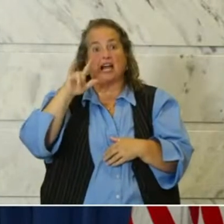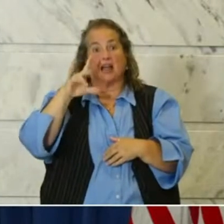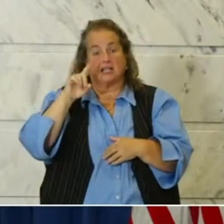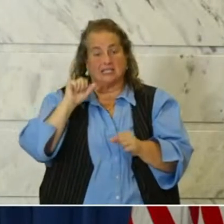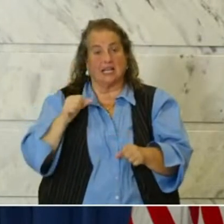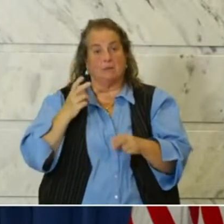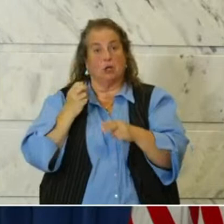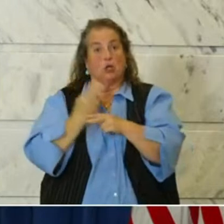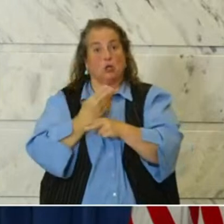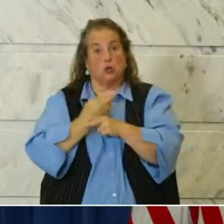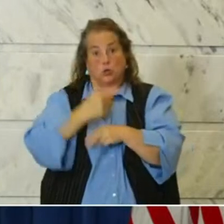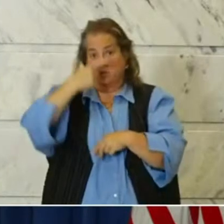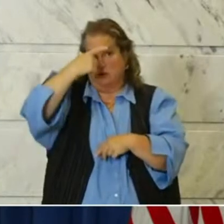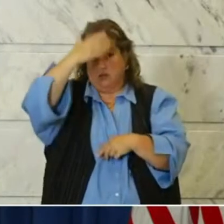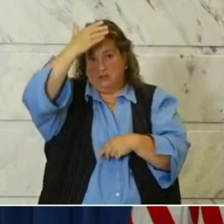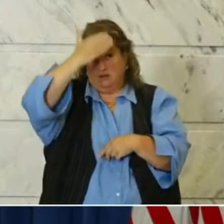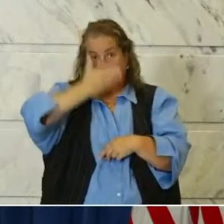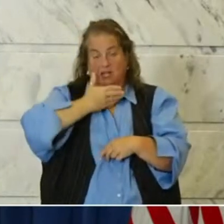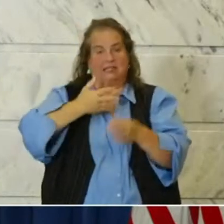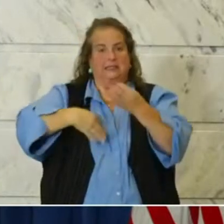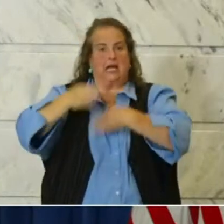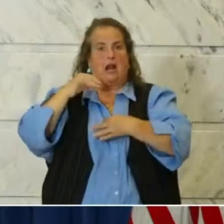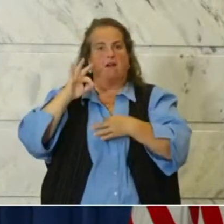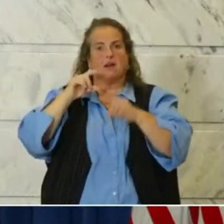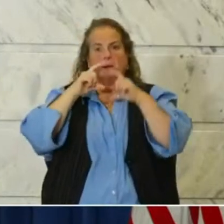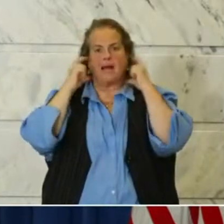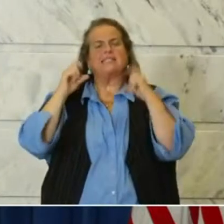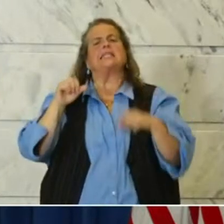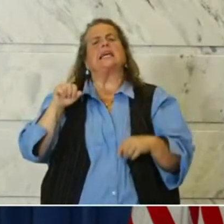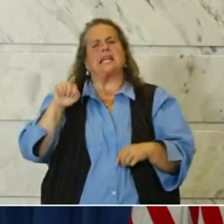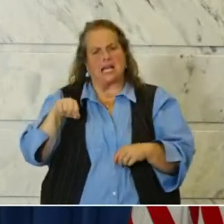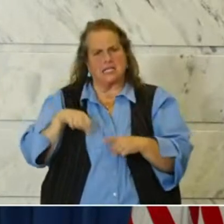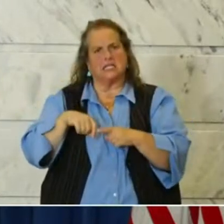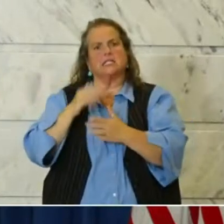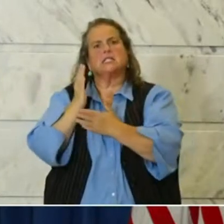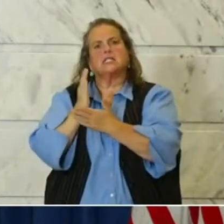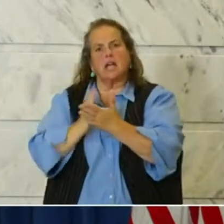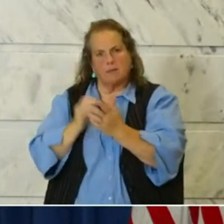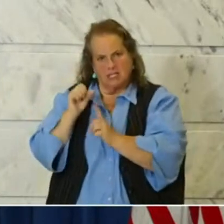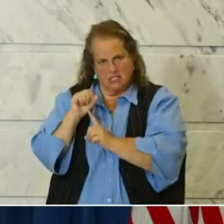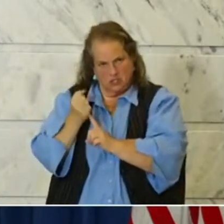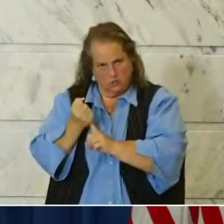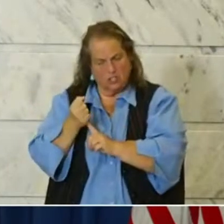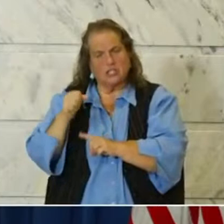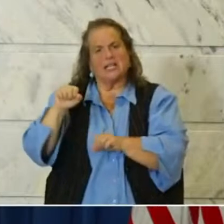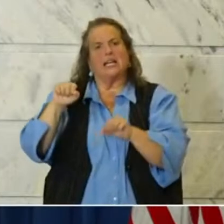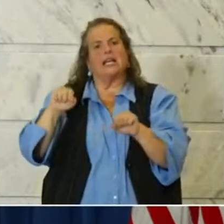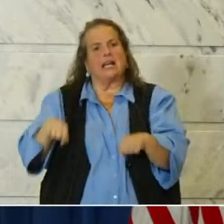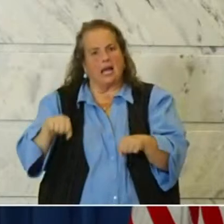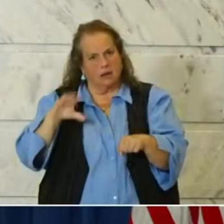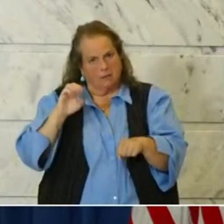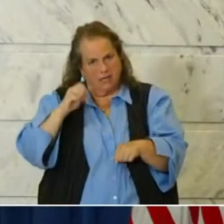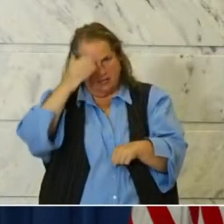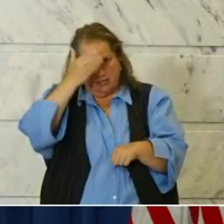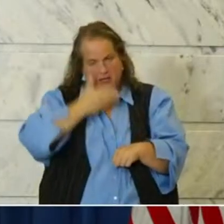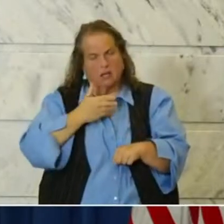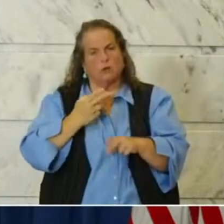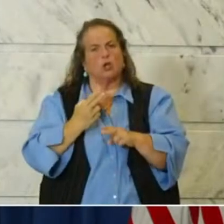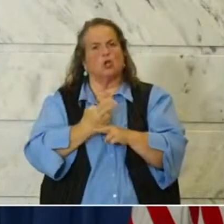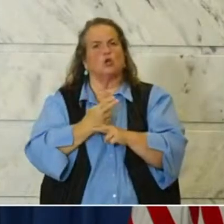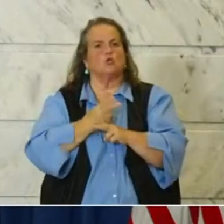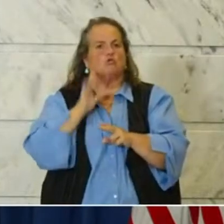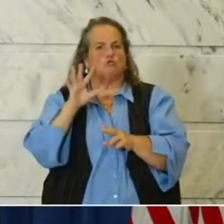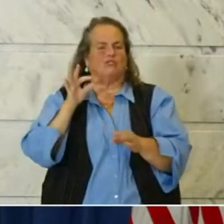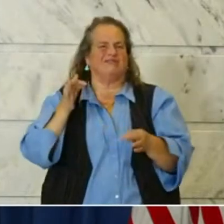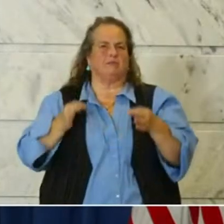circumstance, a face shield can be useful, and I'd ask people to use their discretion on it. And certainly if you